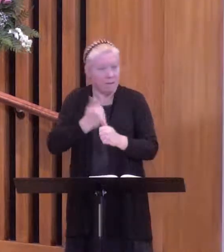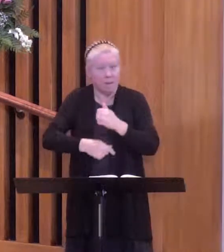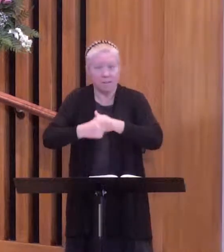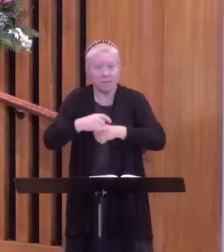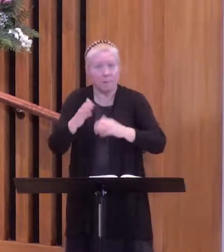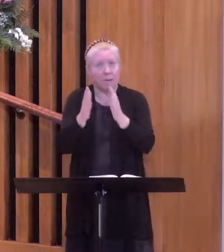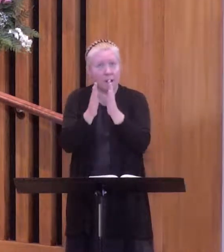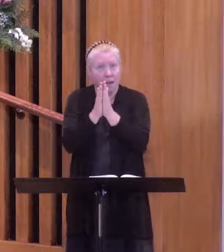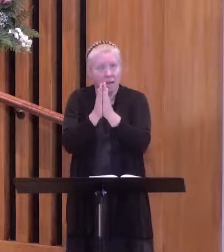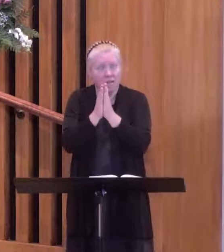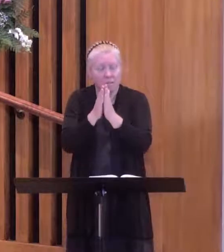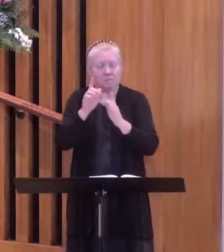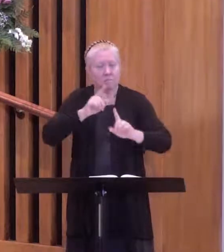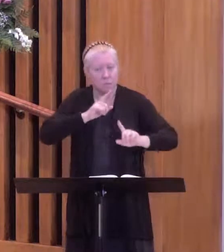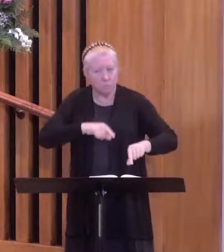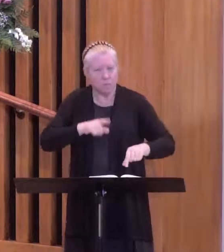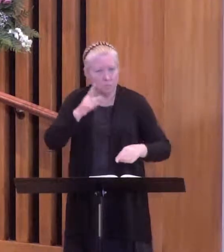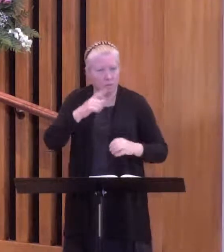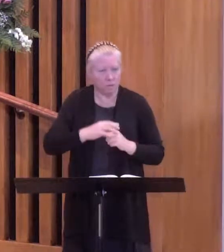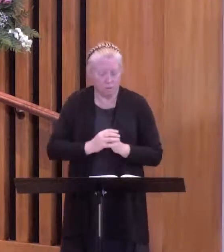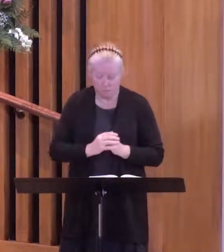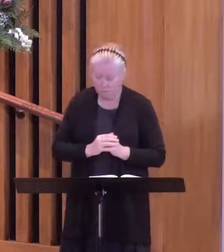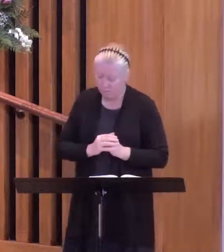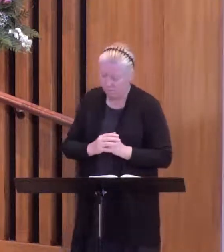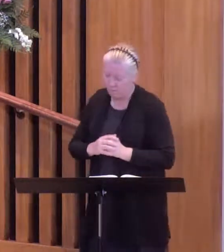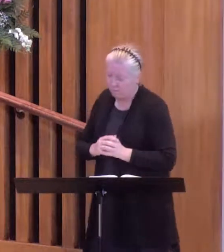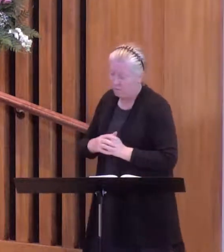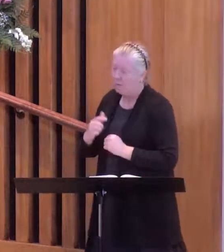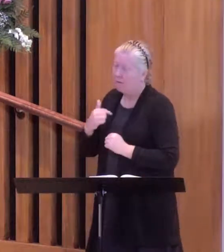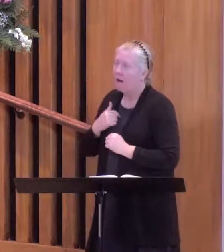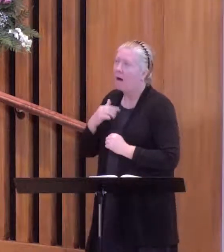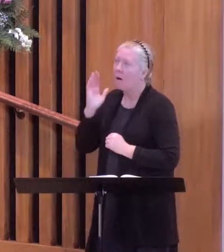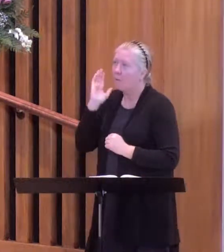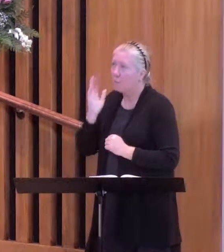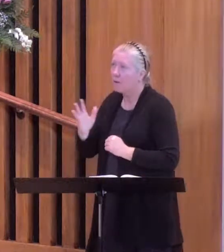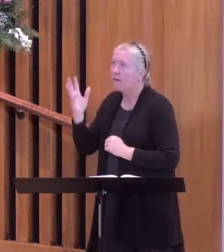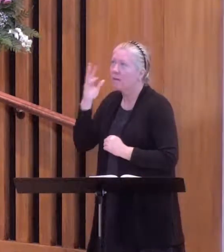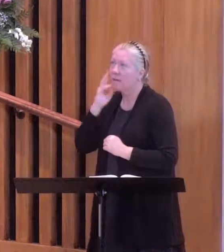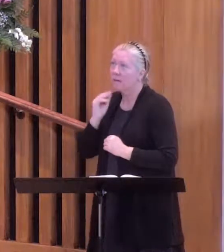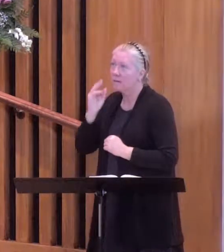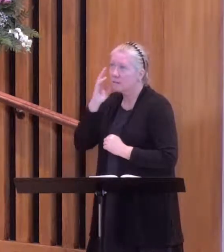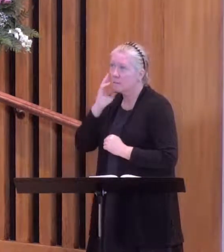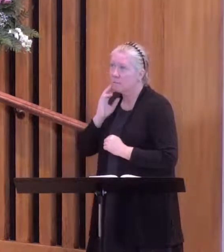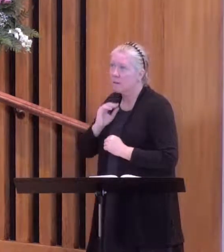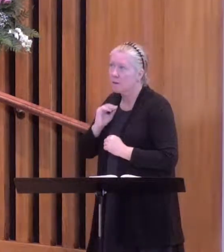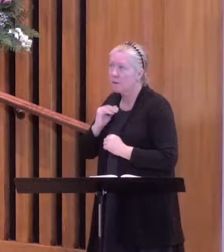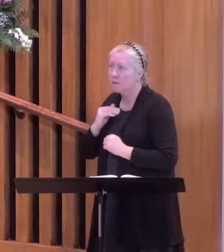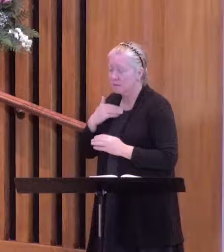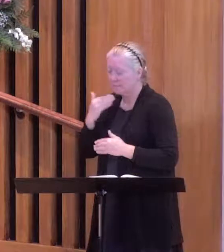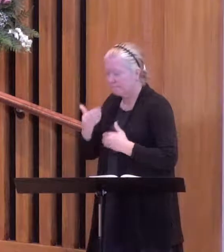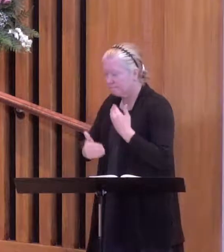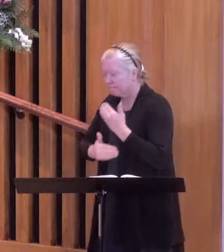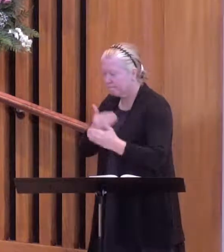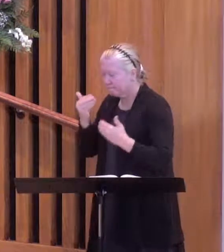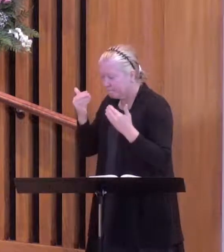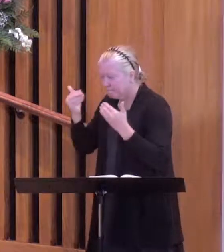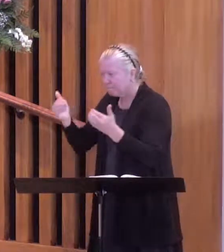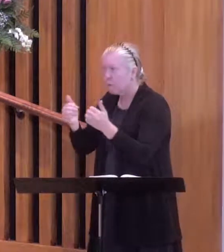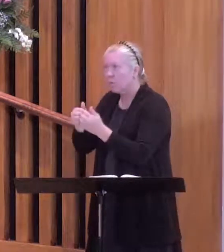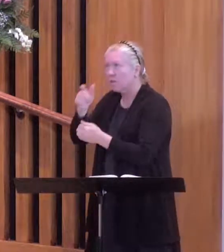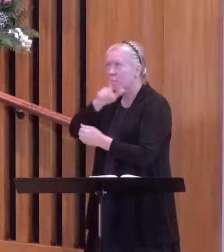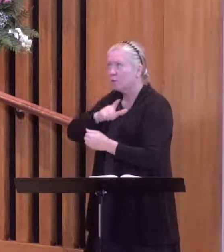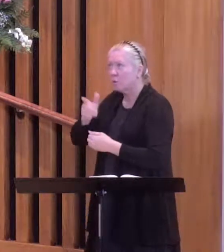called. I will walk before the Lord in the land of